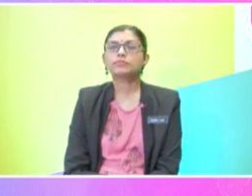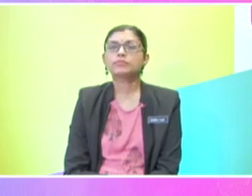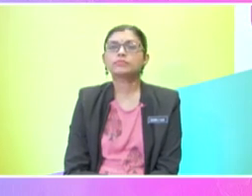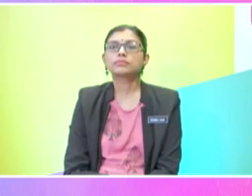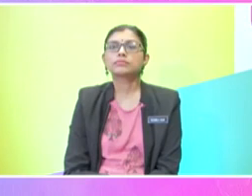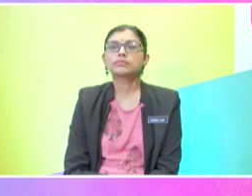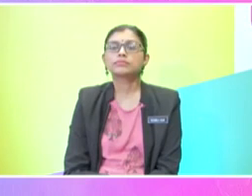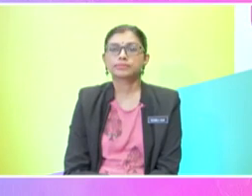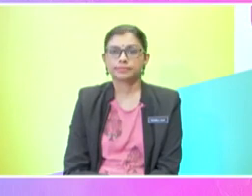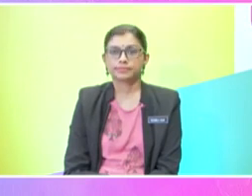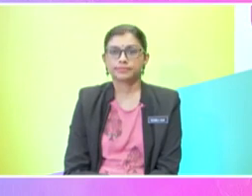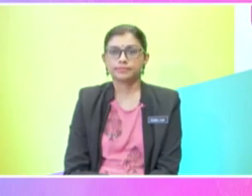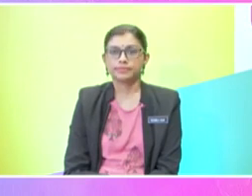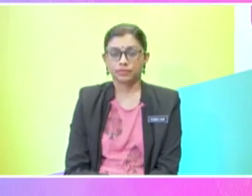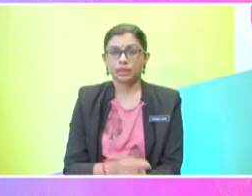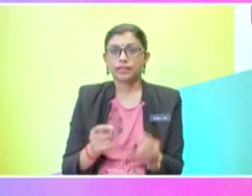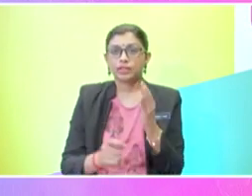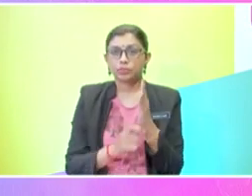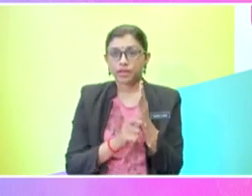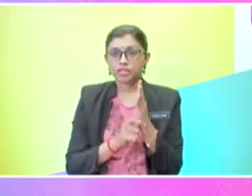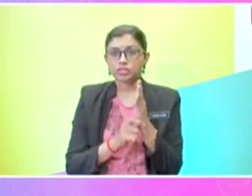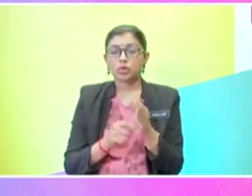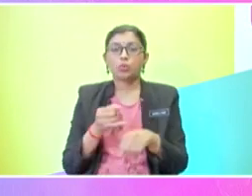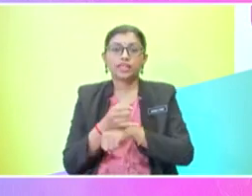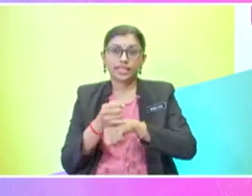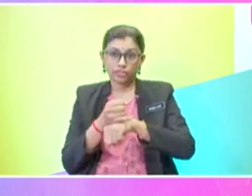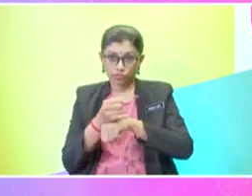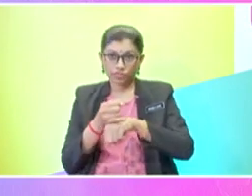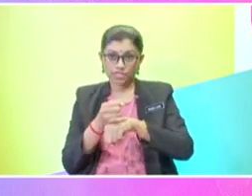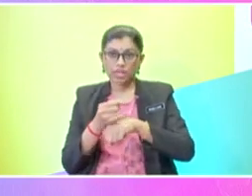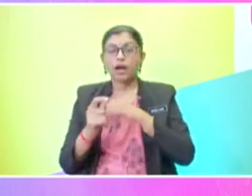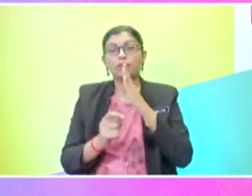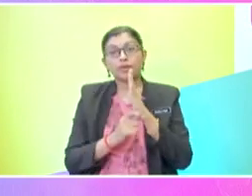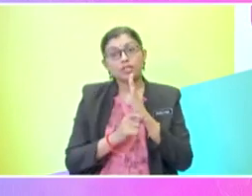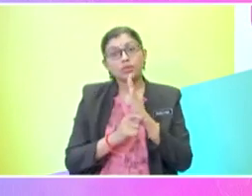with the interest, that is 3.2, okay? Yes. So it's about